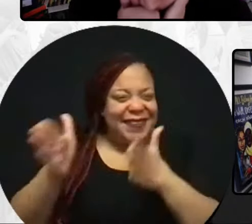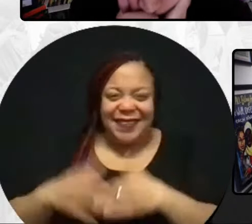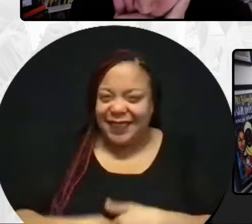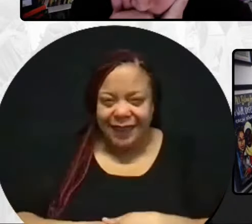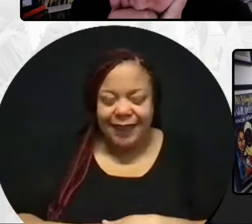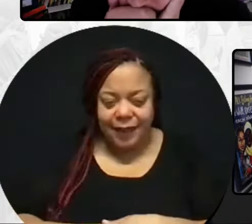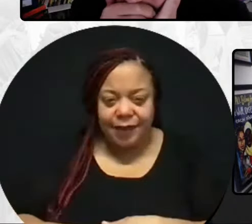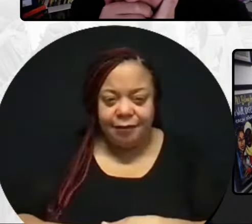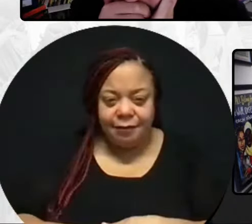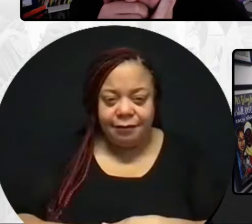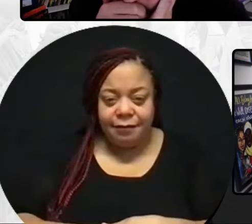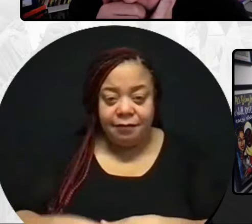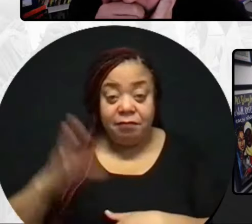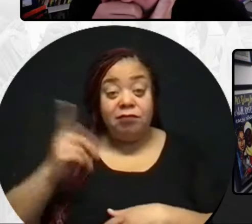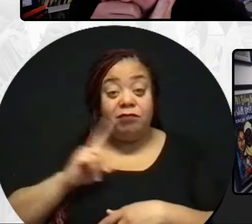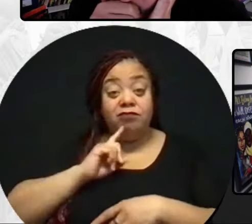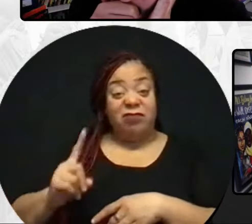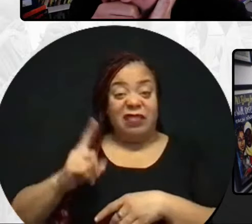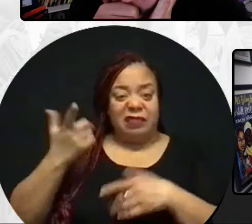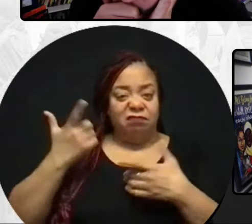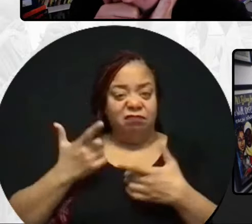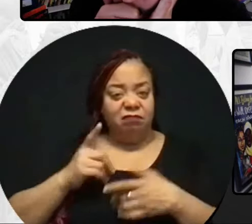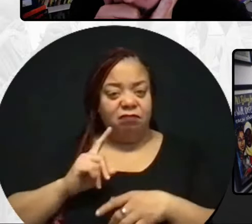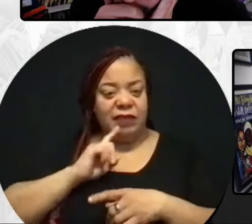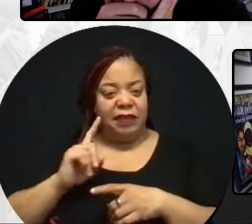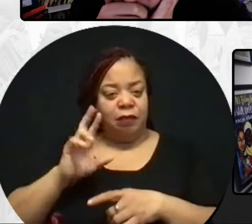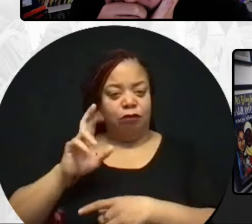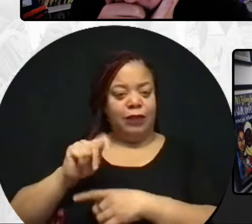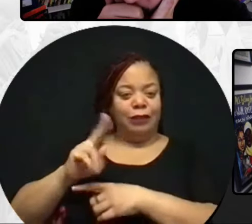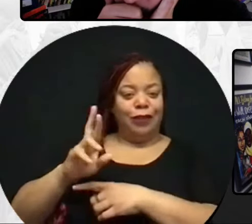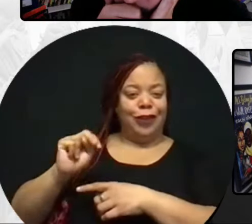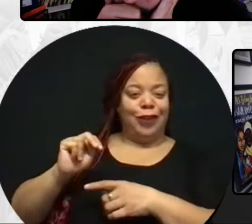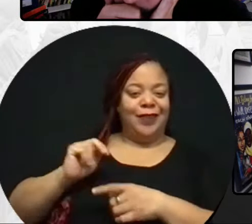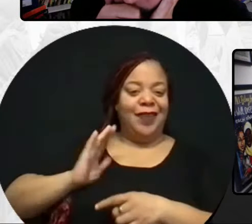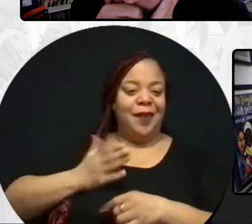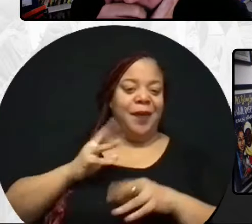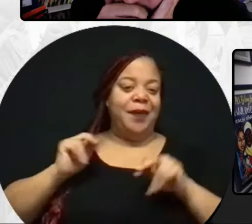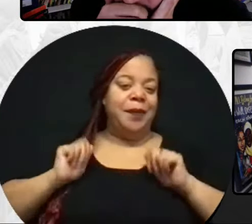Great. We're going to pause for a second to do a switch.